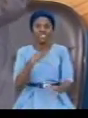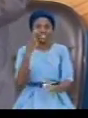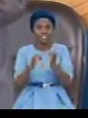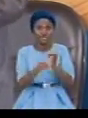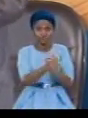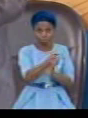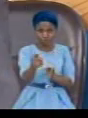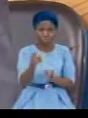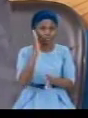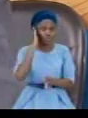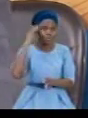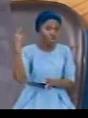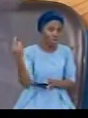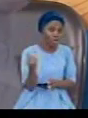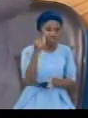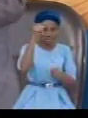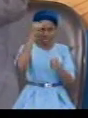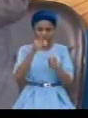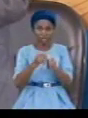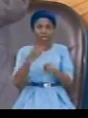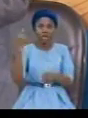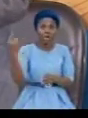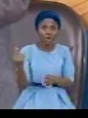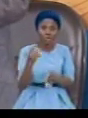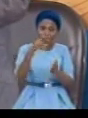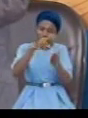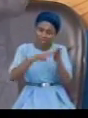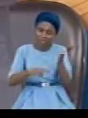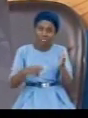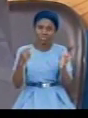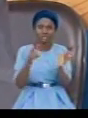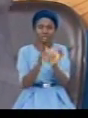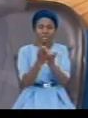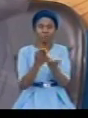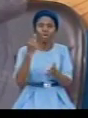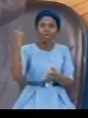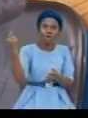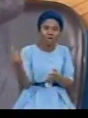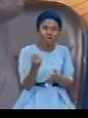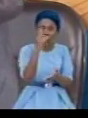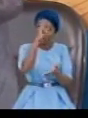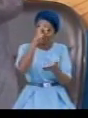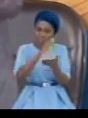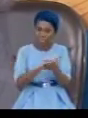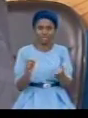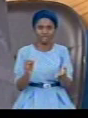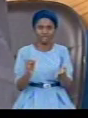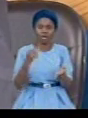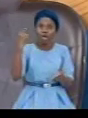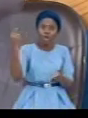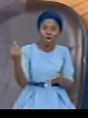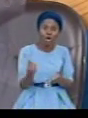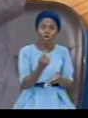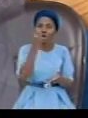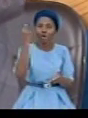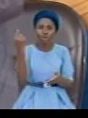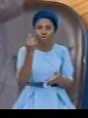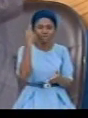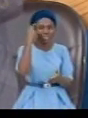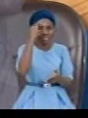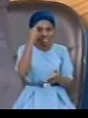meditate, always read in the Bible, always believe, always think